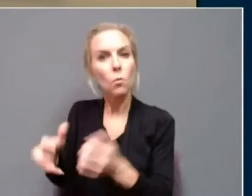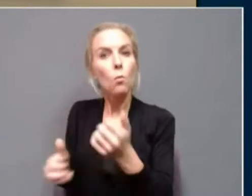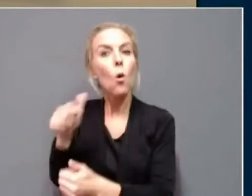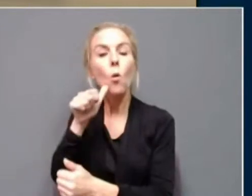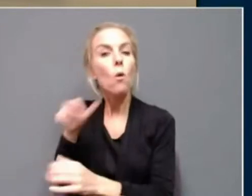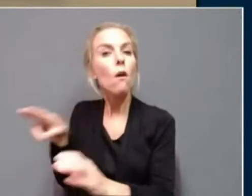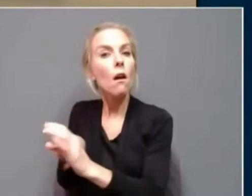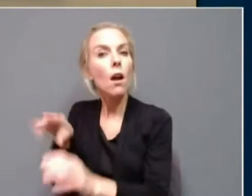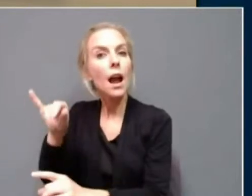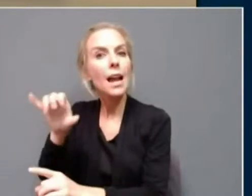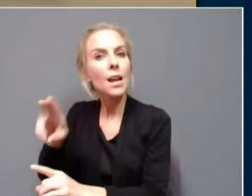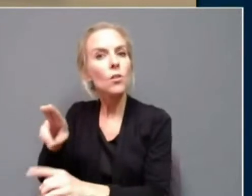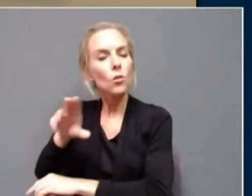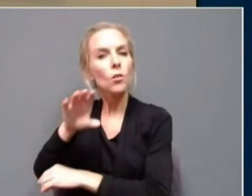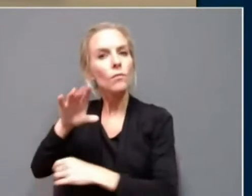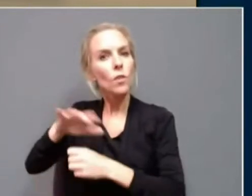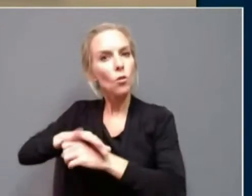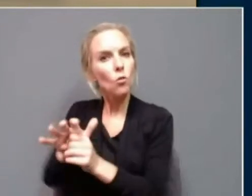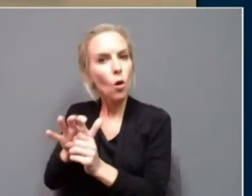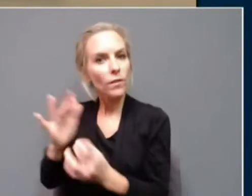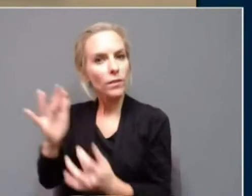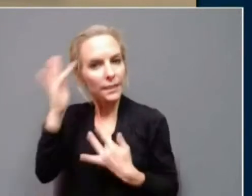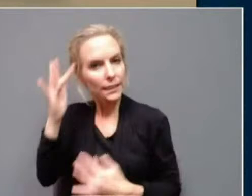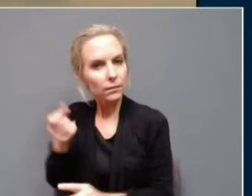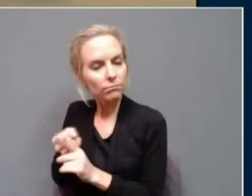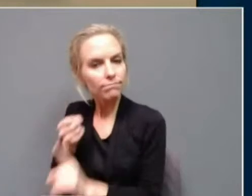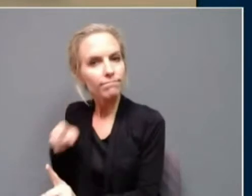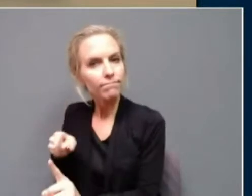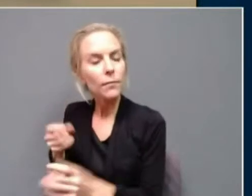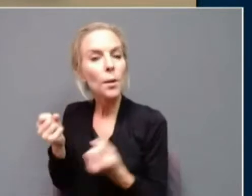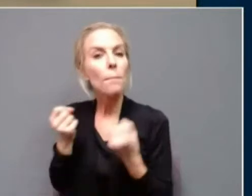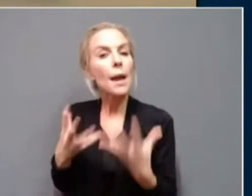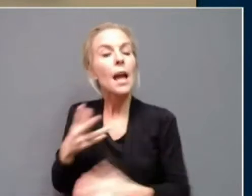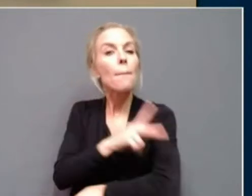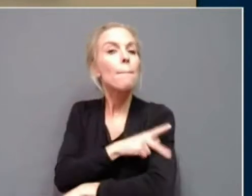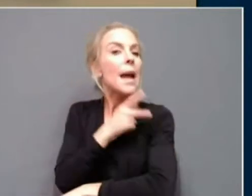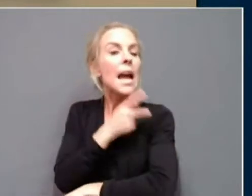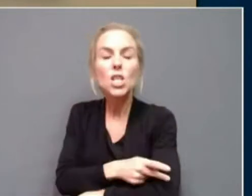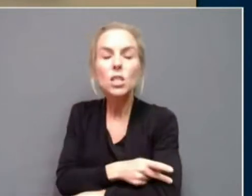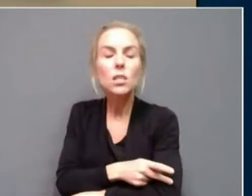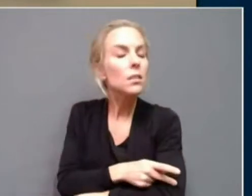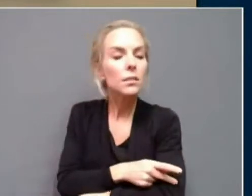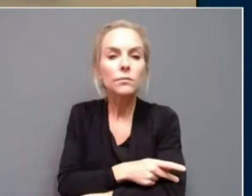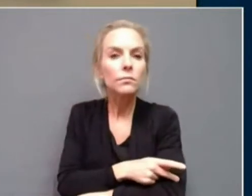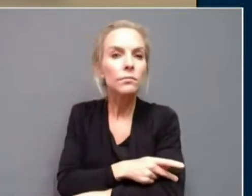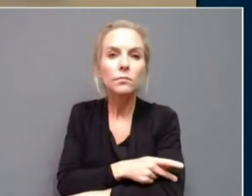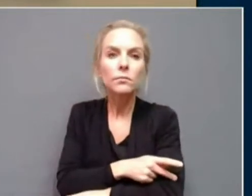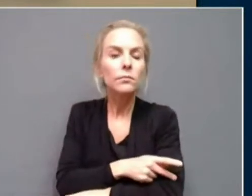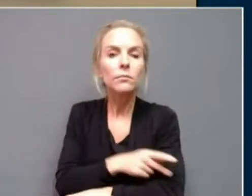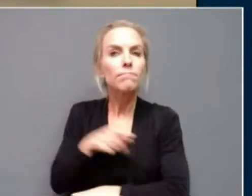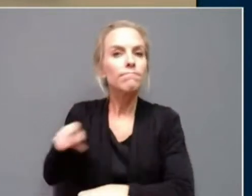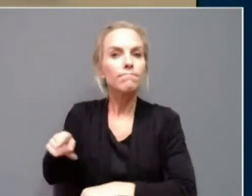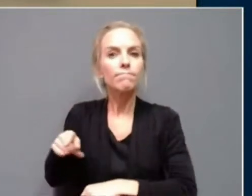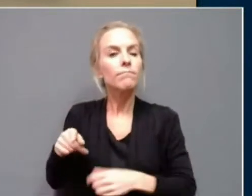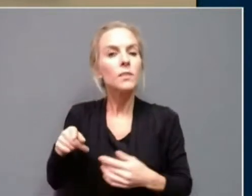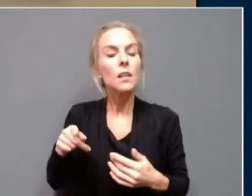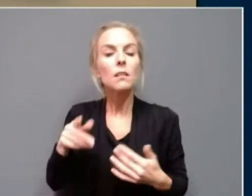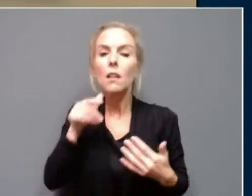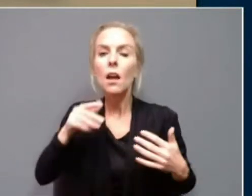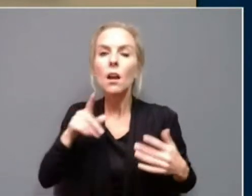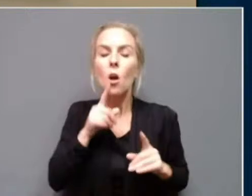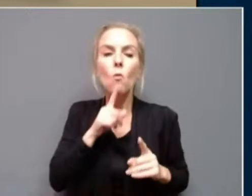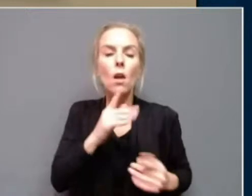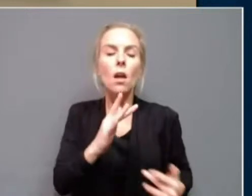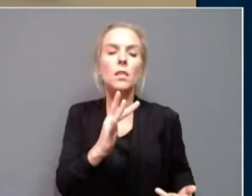room. We also have a lot of patients who are not as critically ill, but also in the